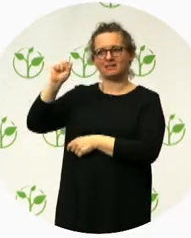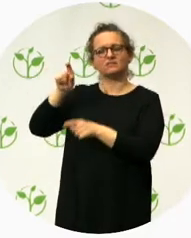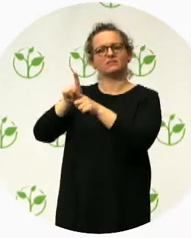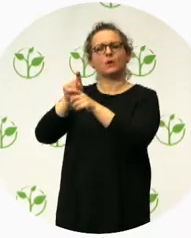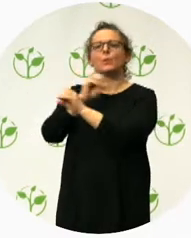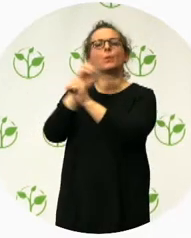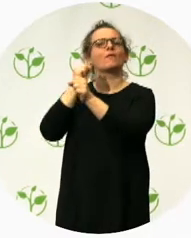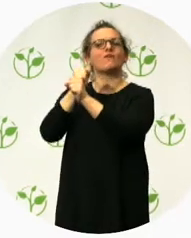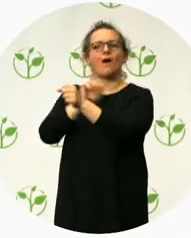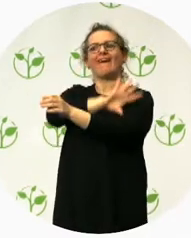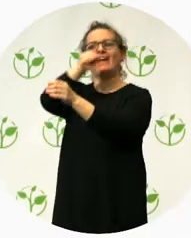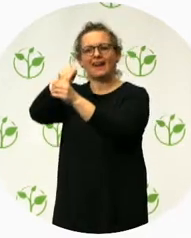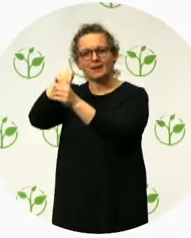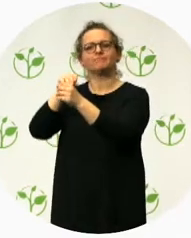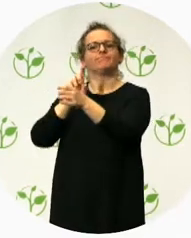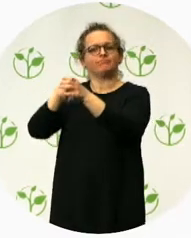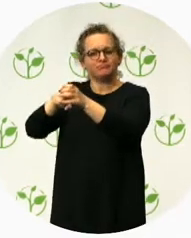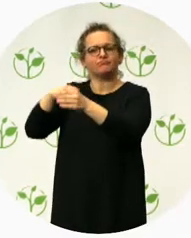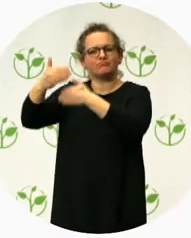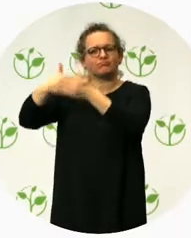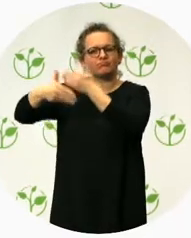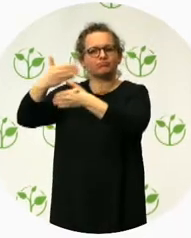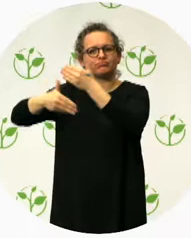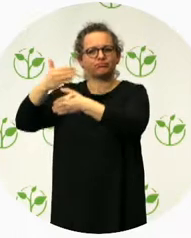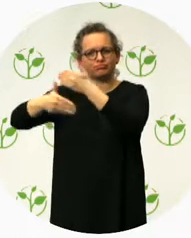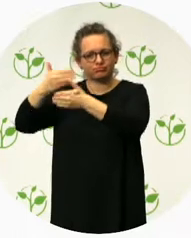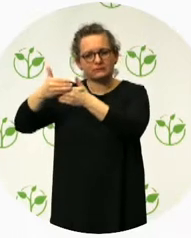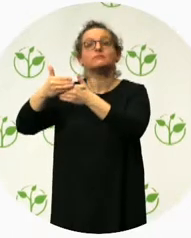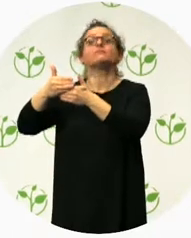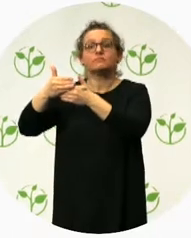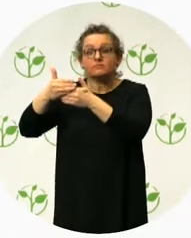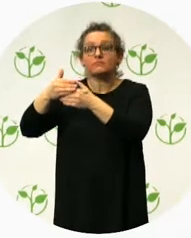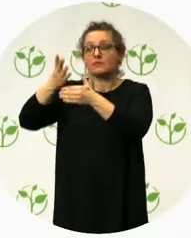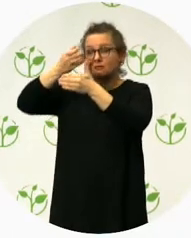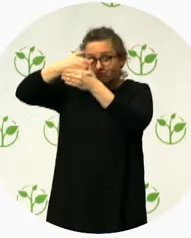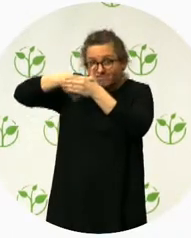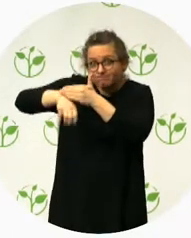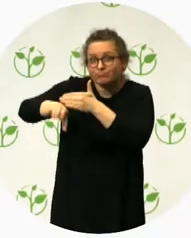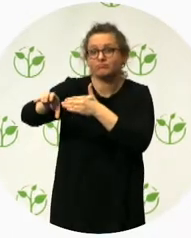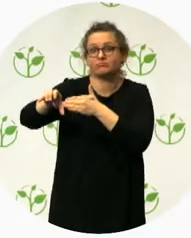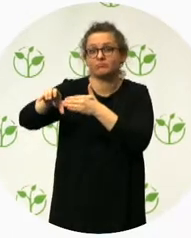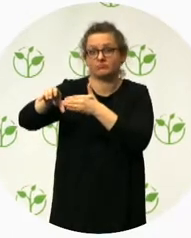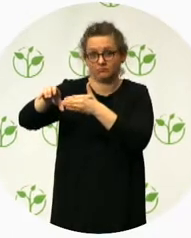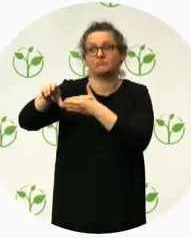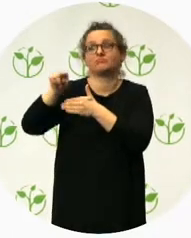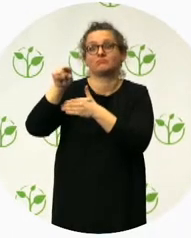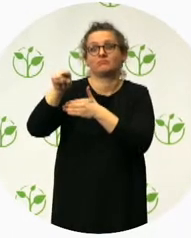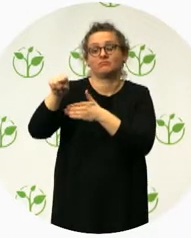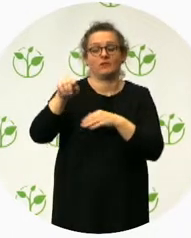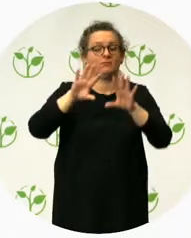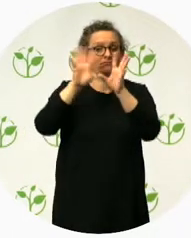have a preferential treatment according to the Disability Employment Act. In 2017, around